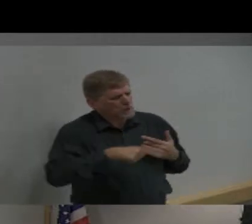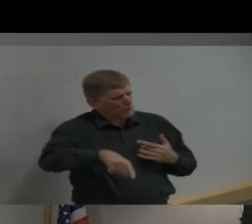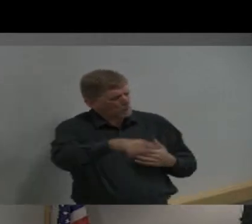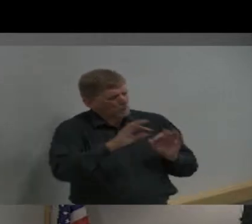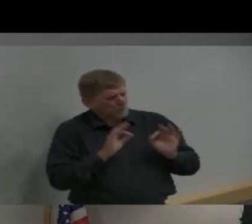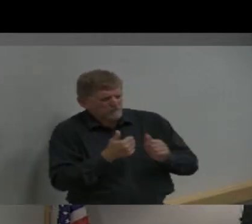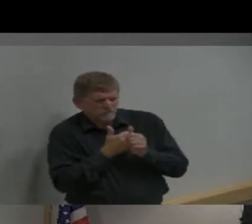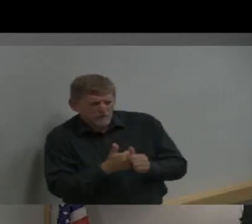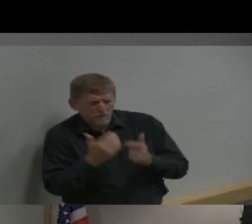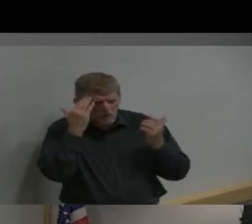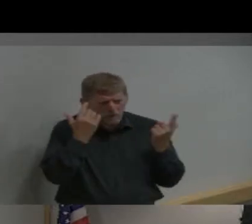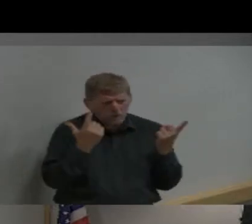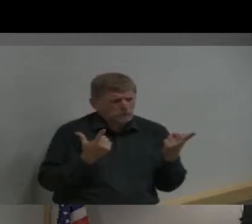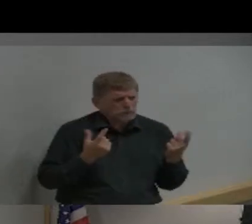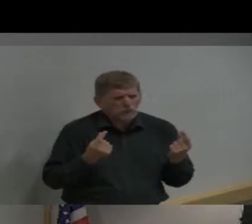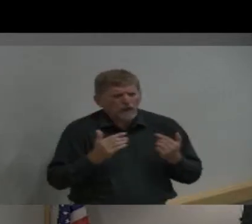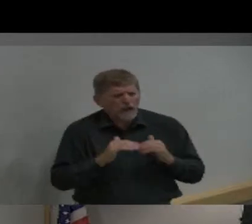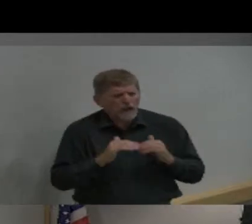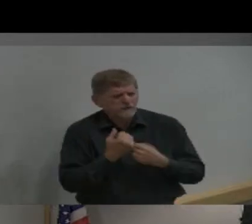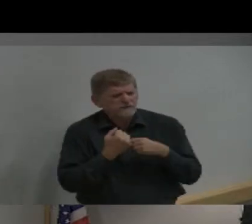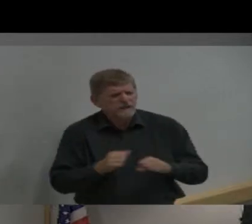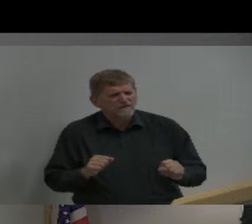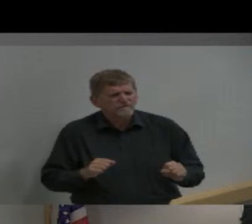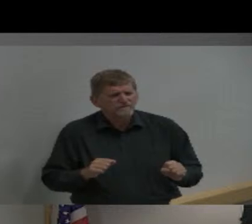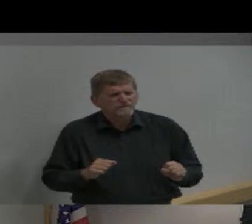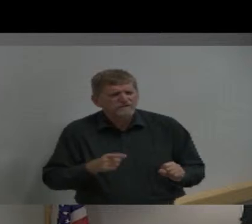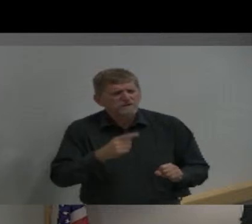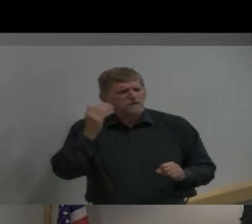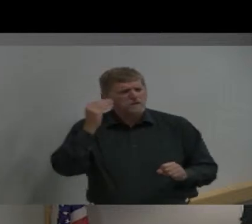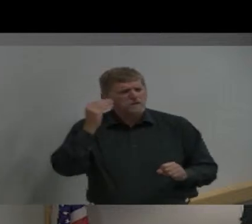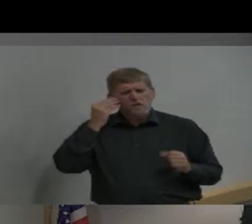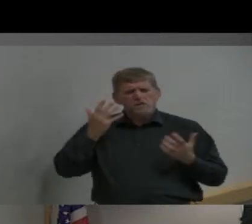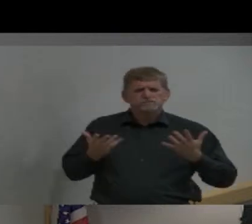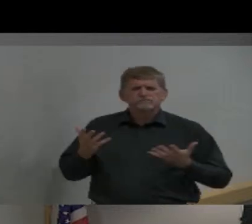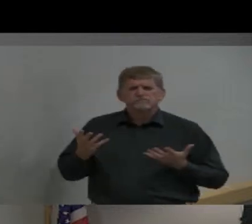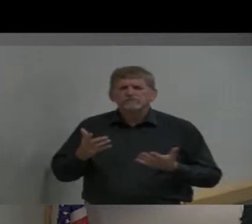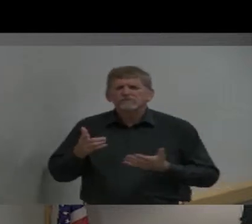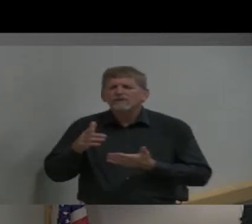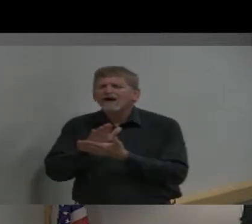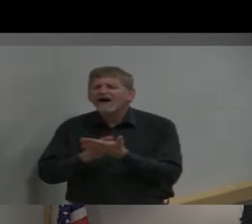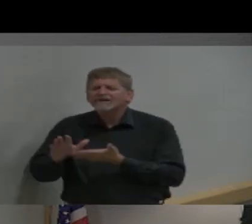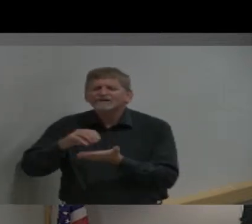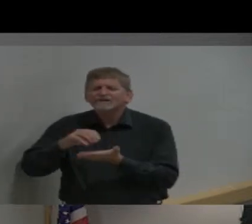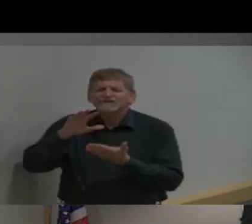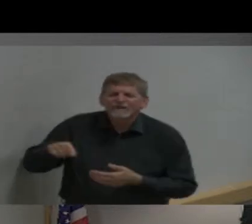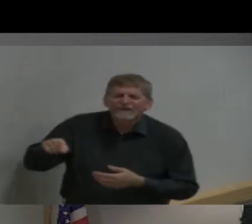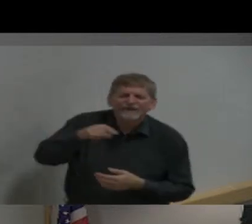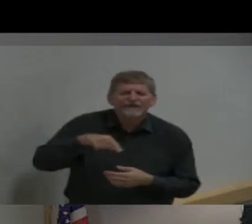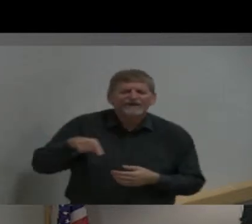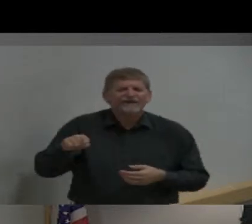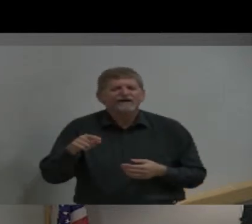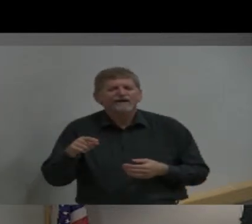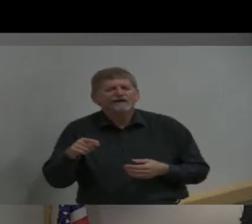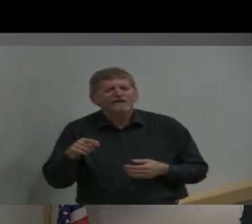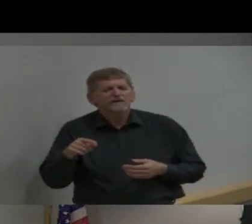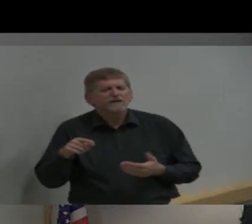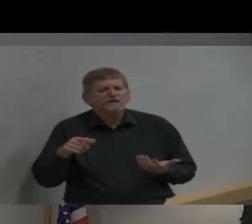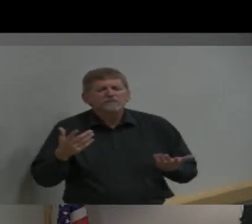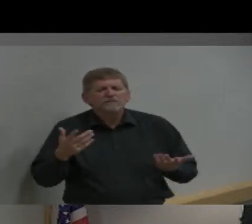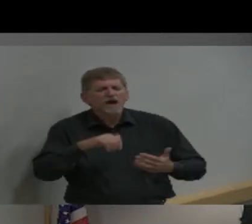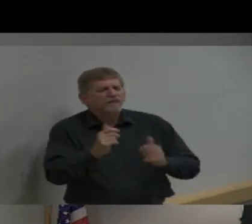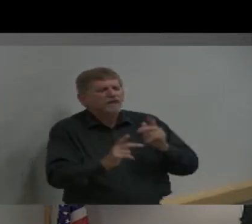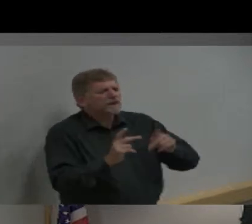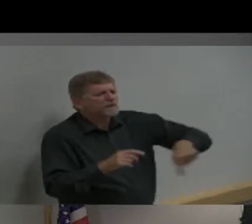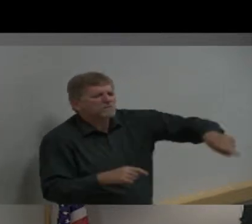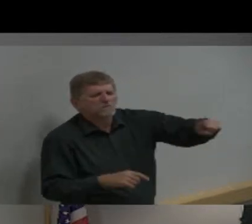that gets us in trouble. And that applies towards college students probably times 10. We all know